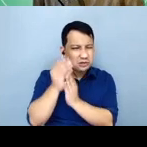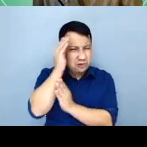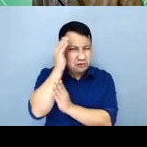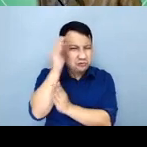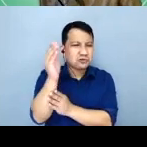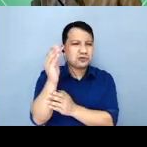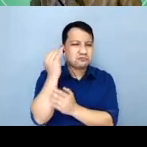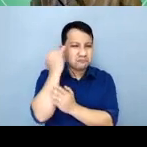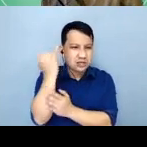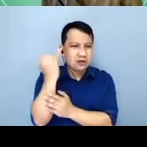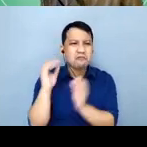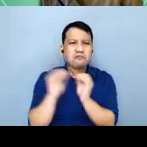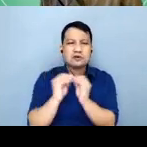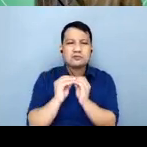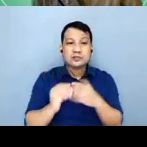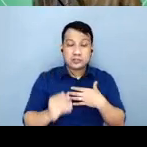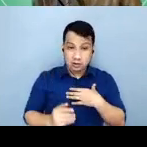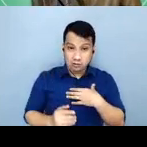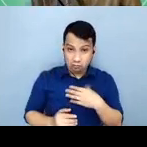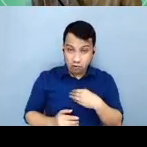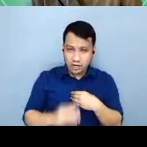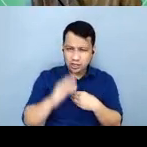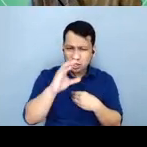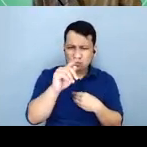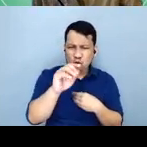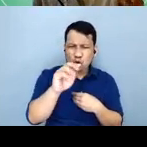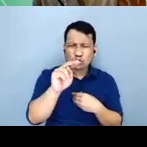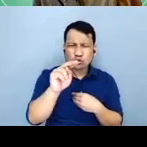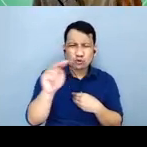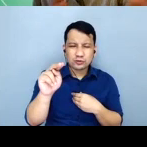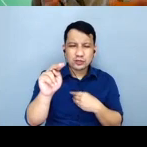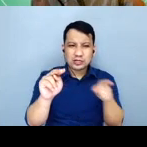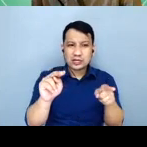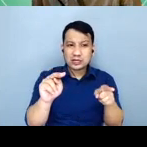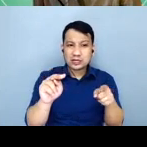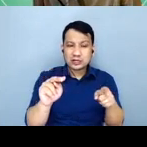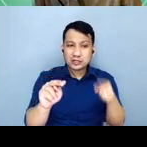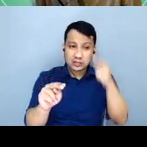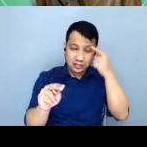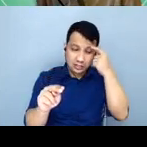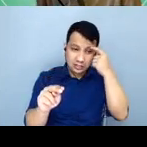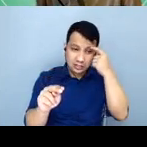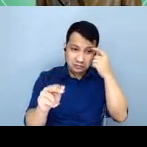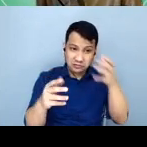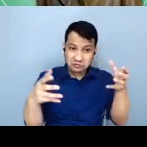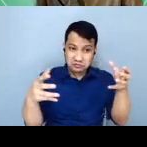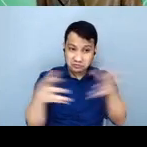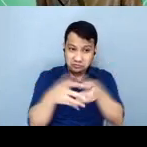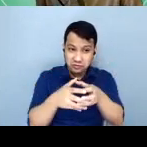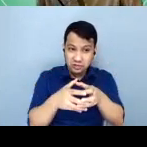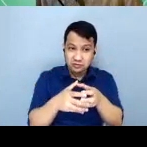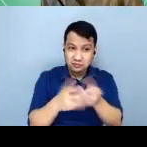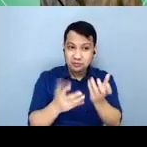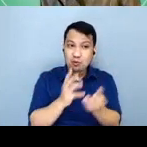And the idea is it's actually white cotton that's been crocheted, but it's actually been stiffened together using water and